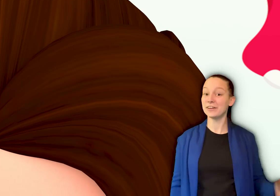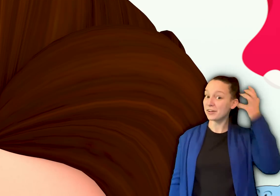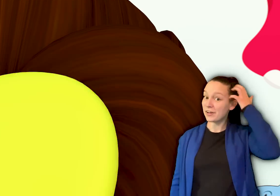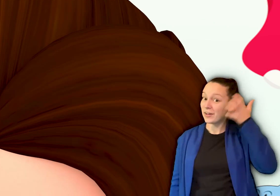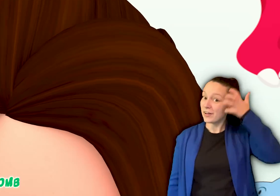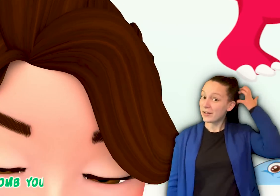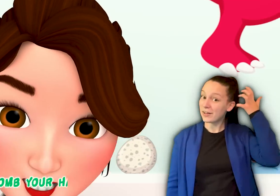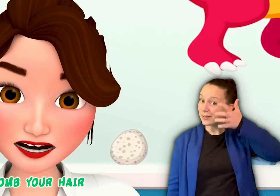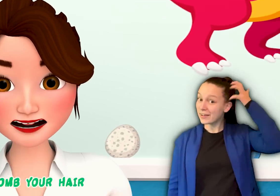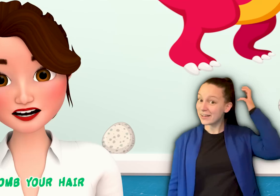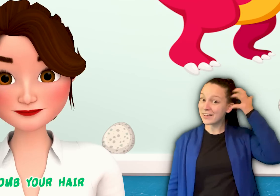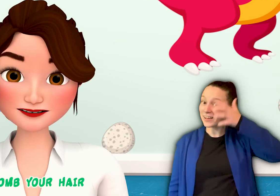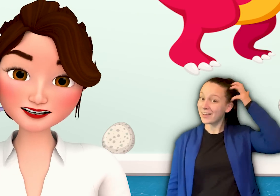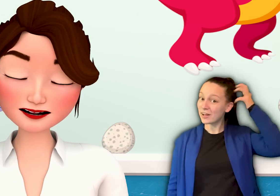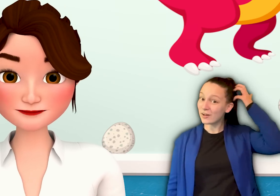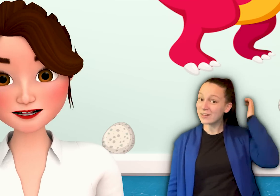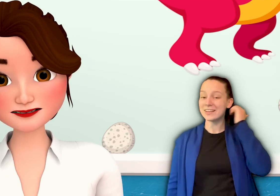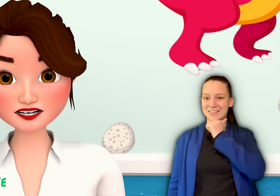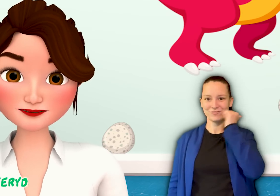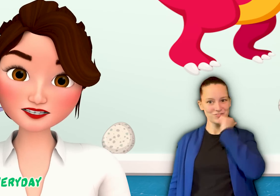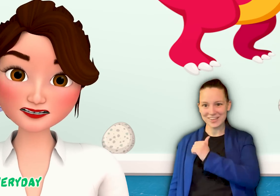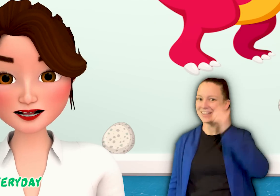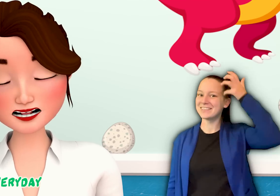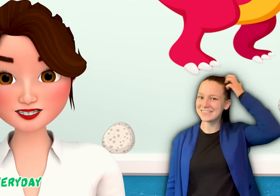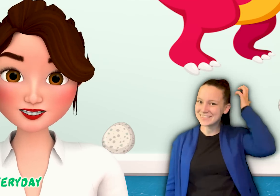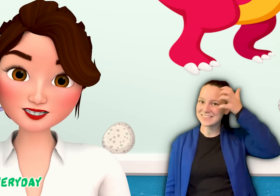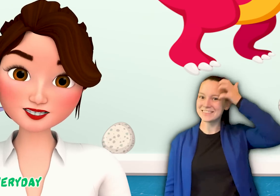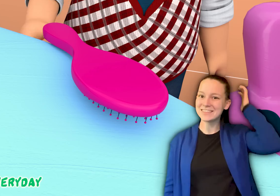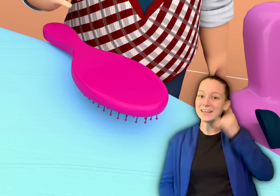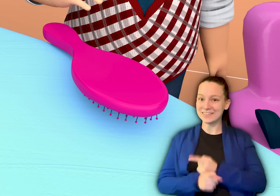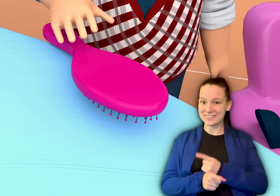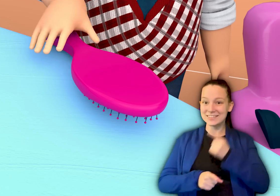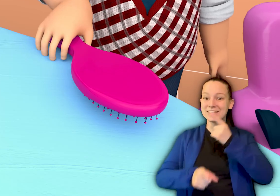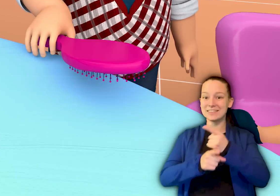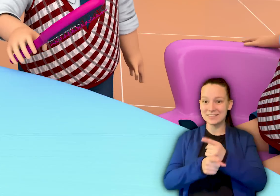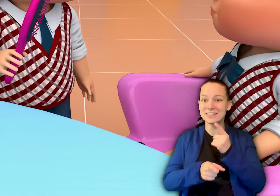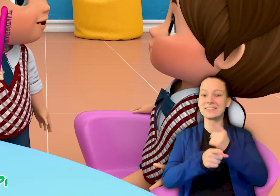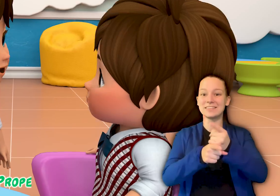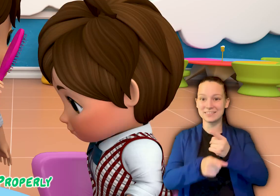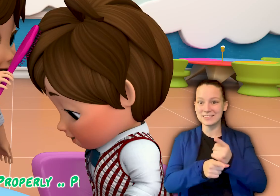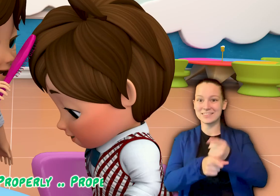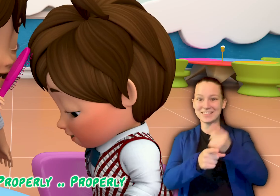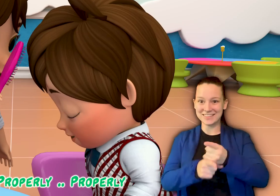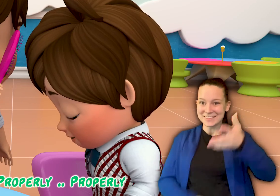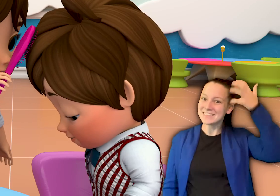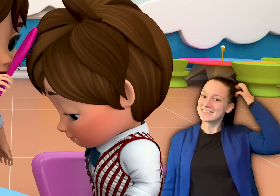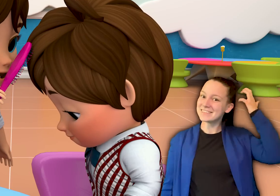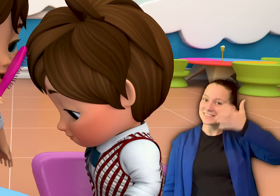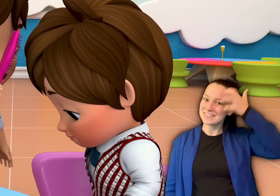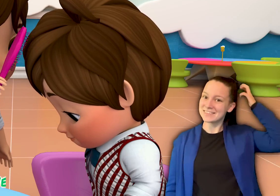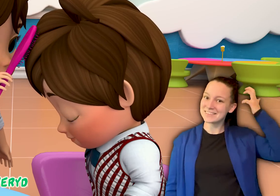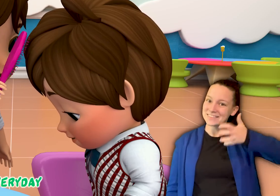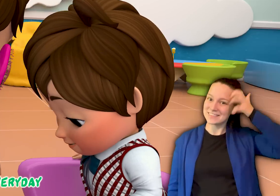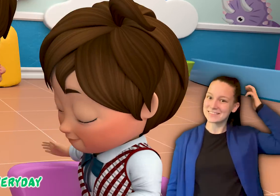comb comb comb your hair comb it every day properly properly properly properly